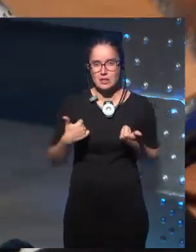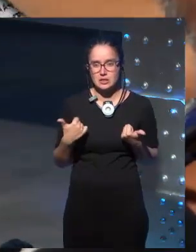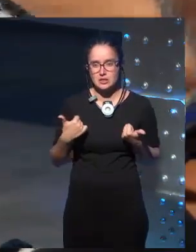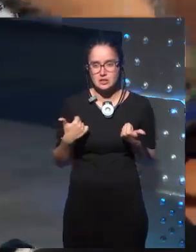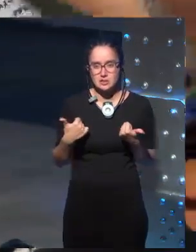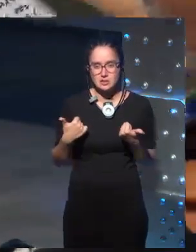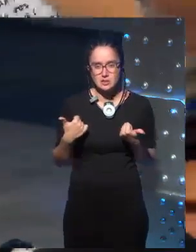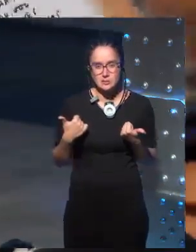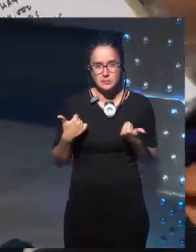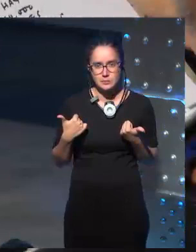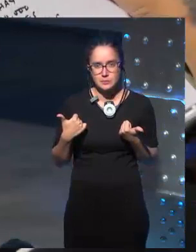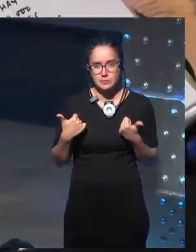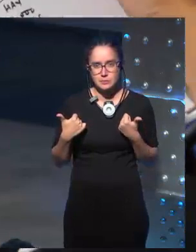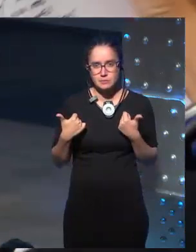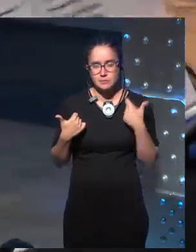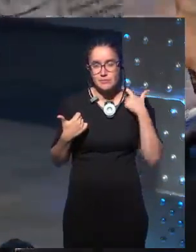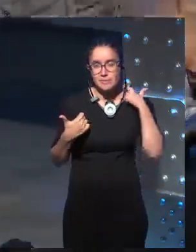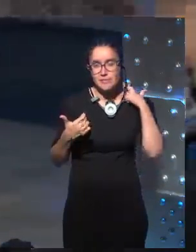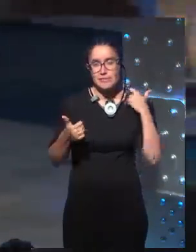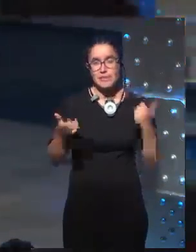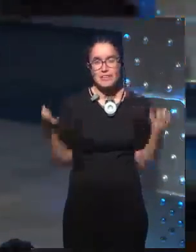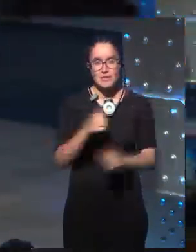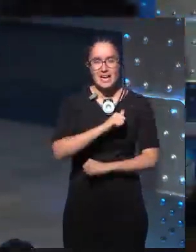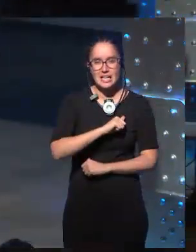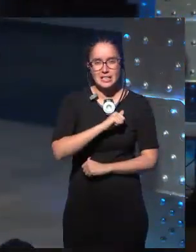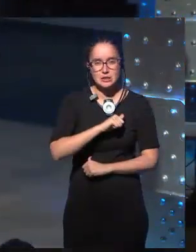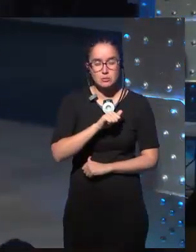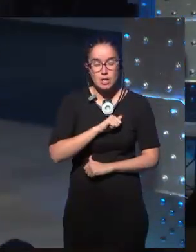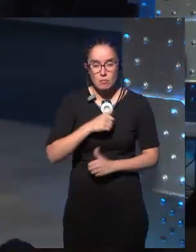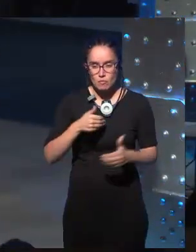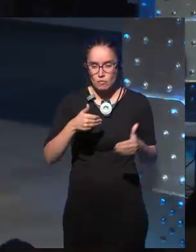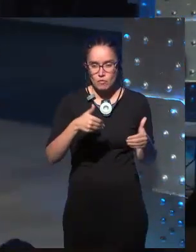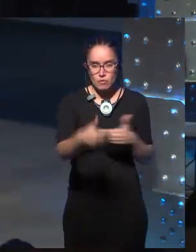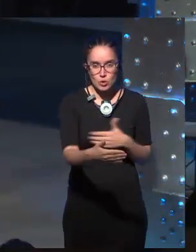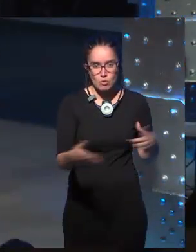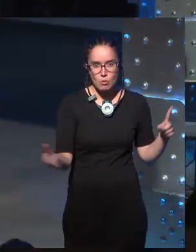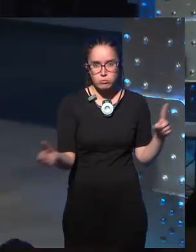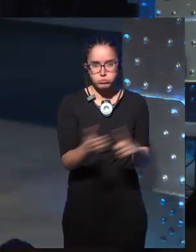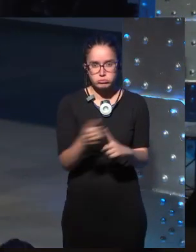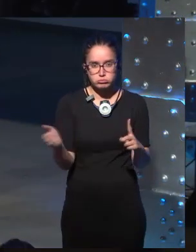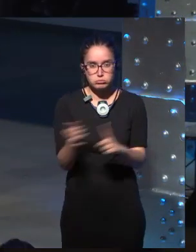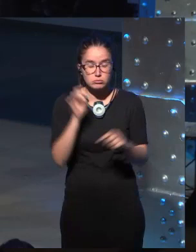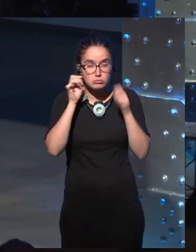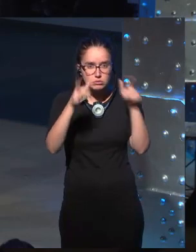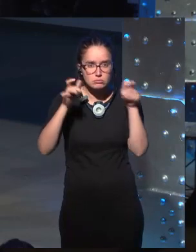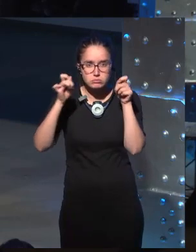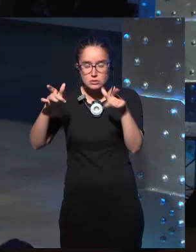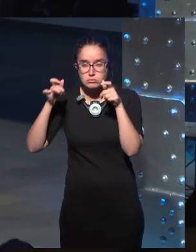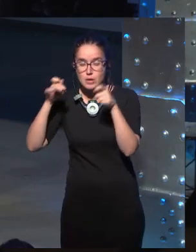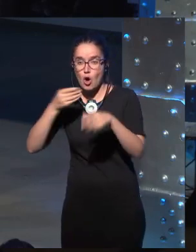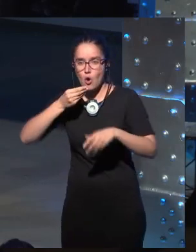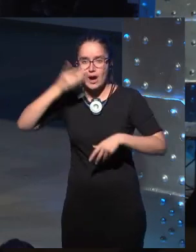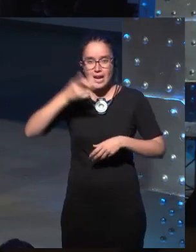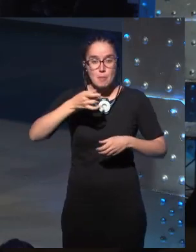answers in the decades to come. I would be so happy if we were the first generation of humans to actually find life